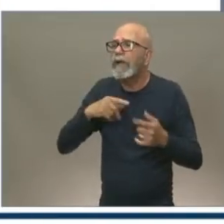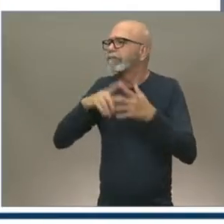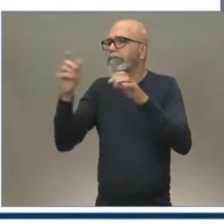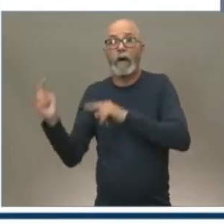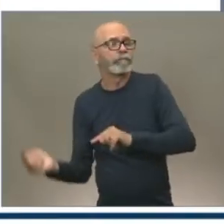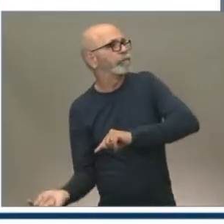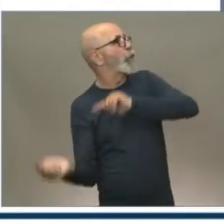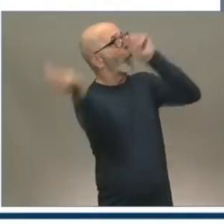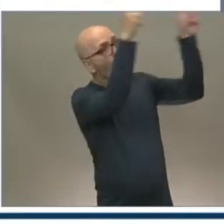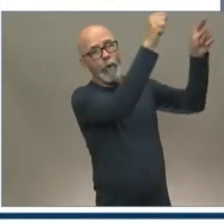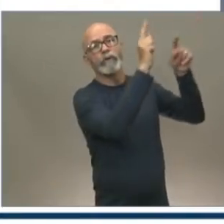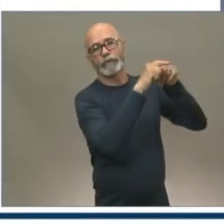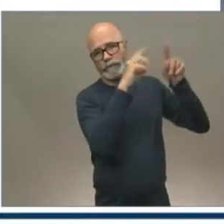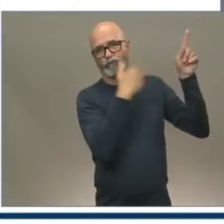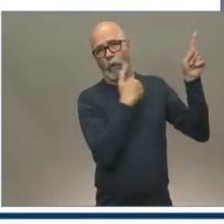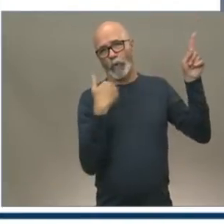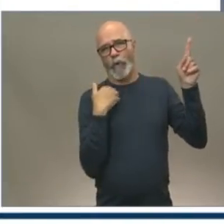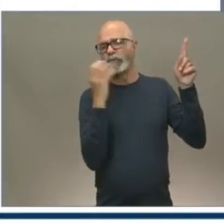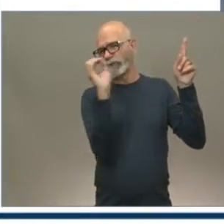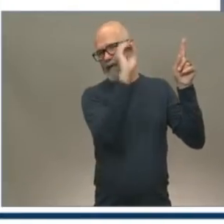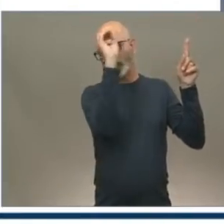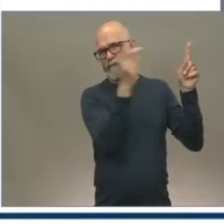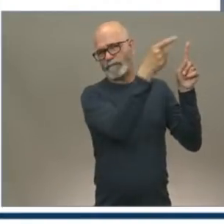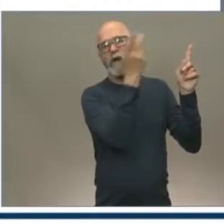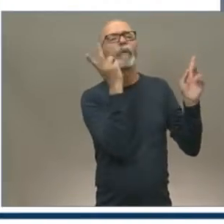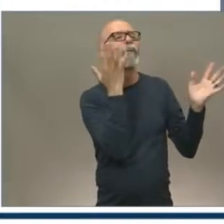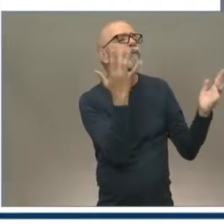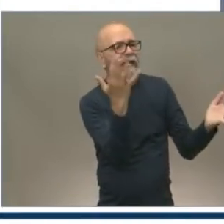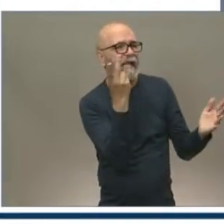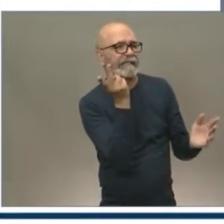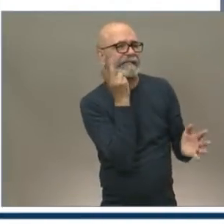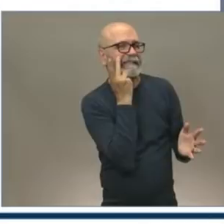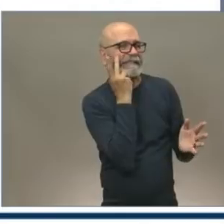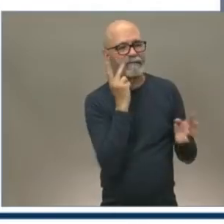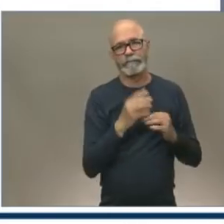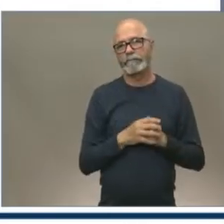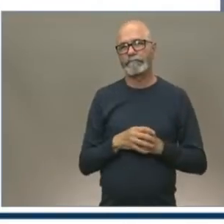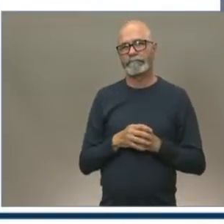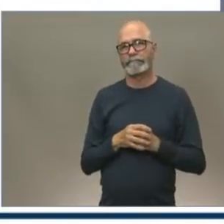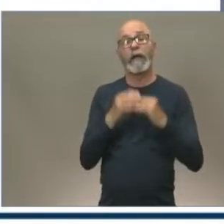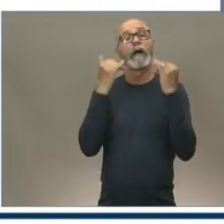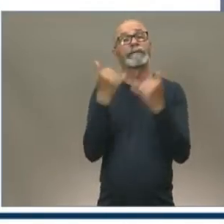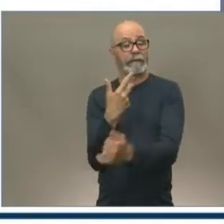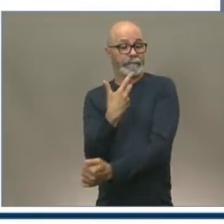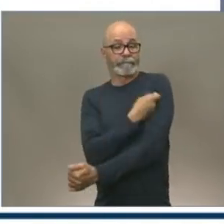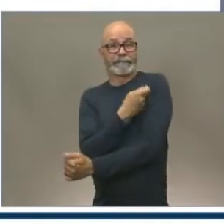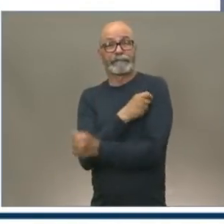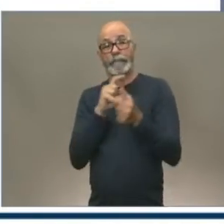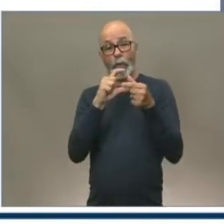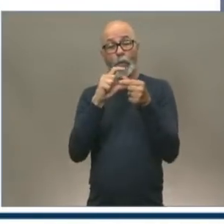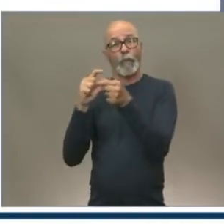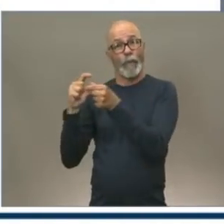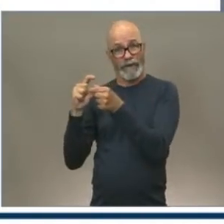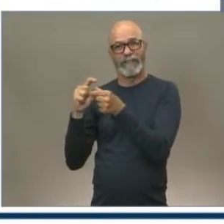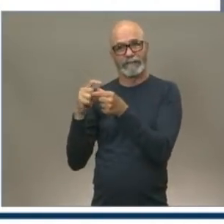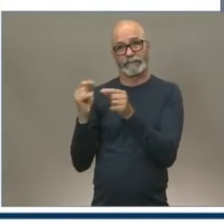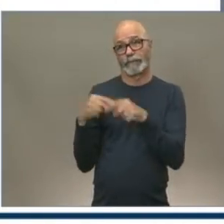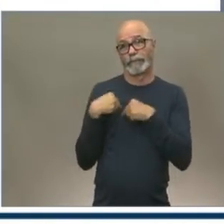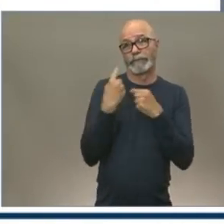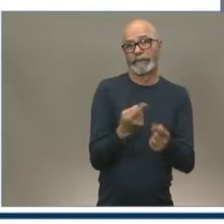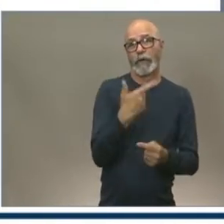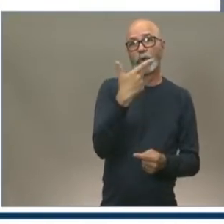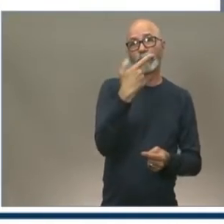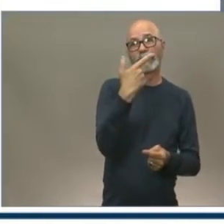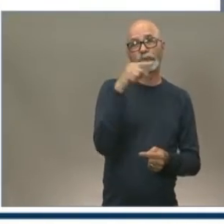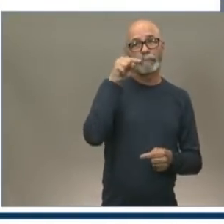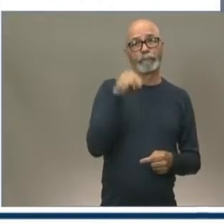I'll give you a quick update on the vaccine rollout before I turn it over to Dr. Strang. As of yesterday, we have 21.9% of Nova Scotians that